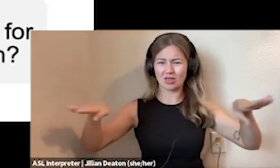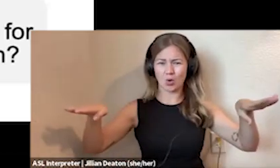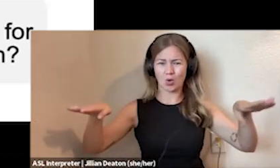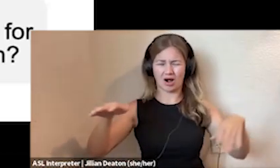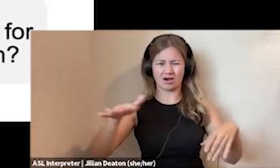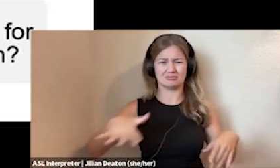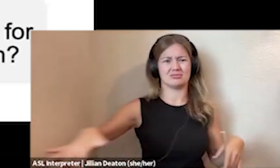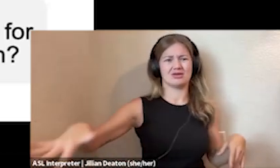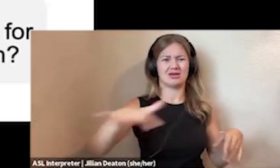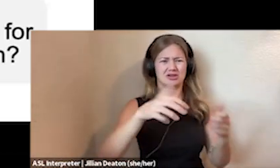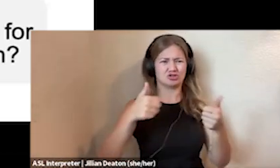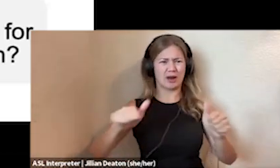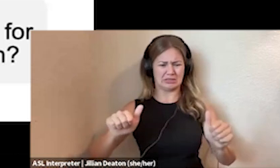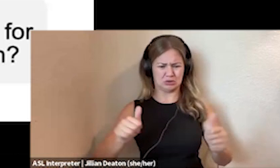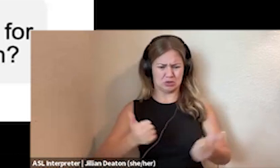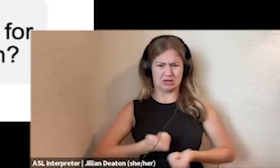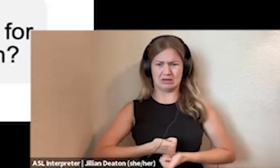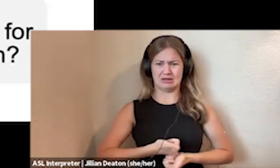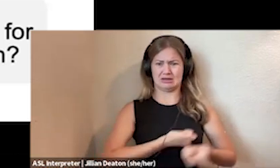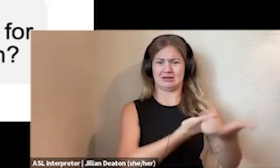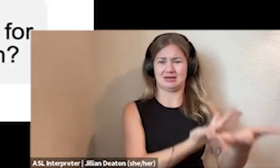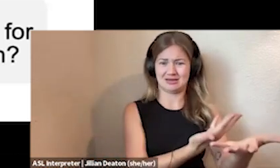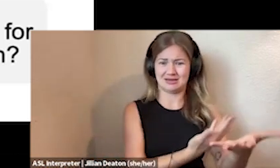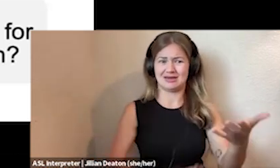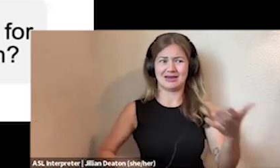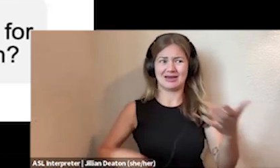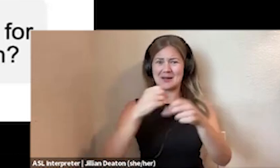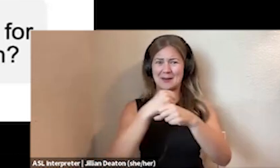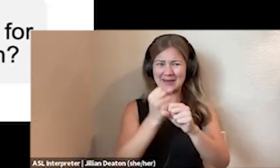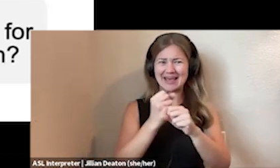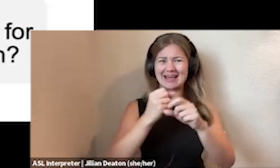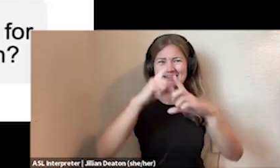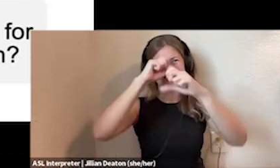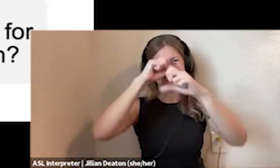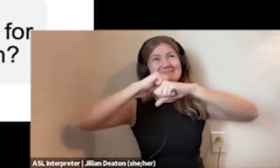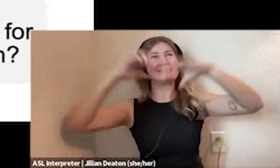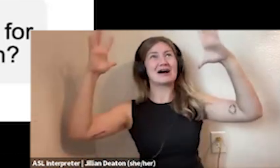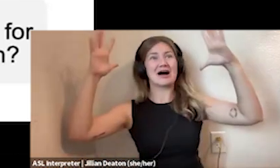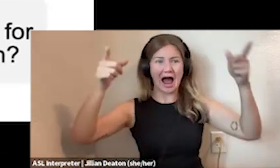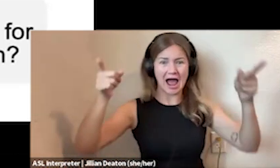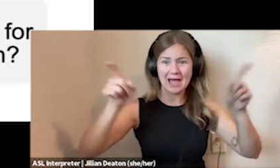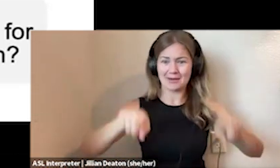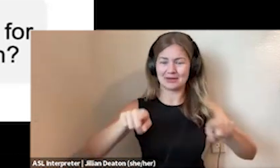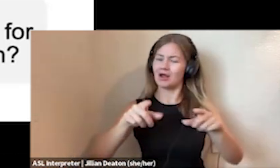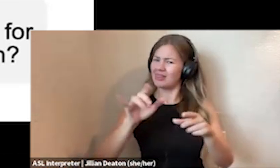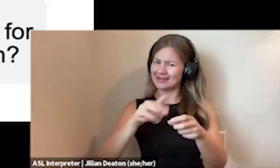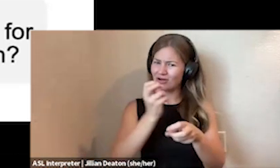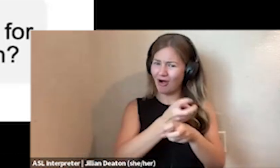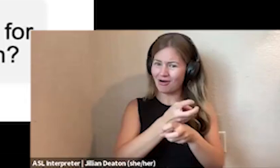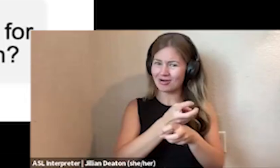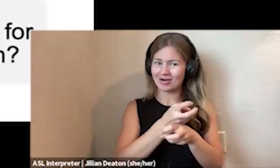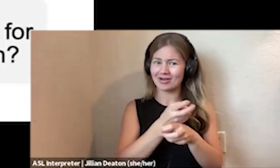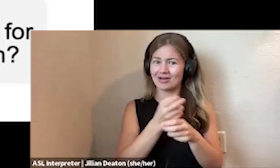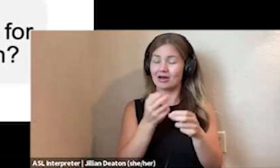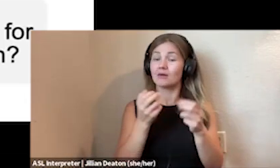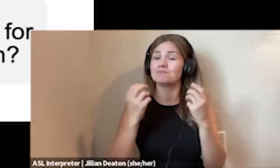work, at trying to bring a creative. How can you bring that process to light? What was something